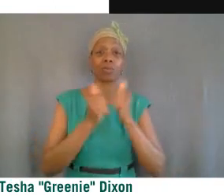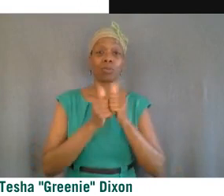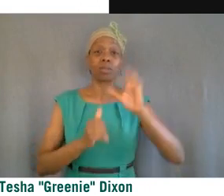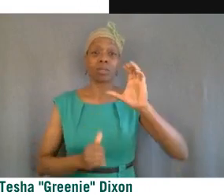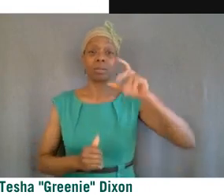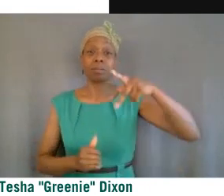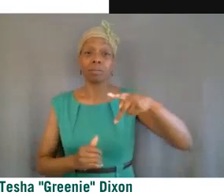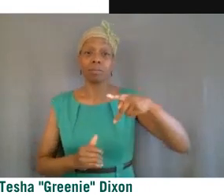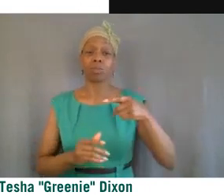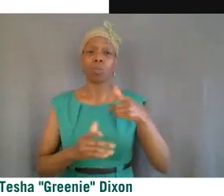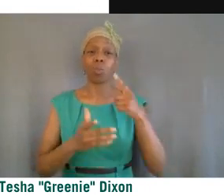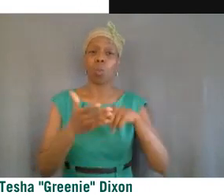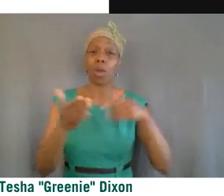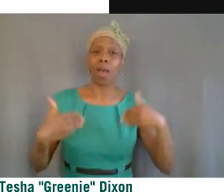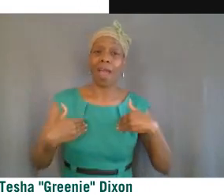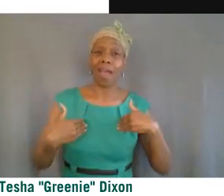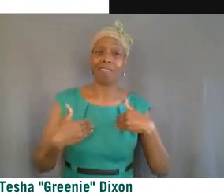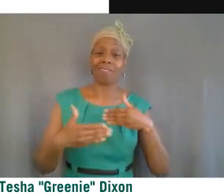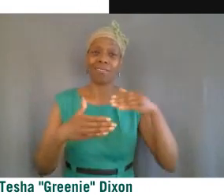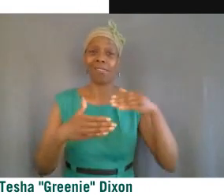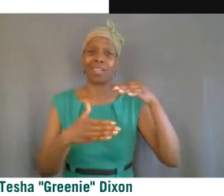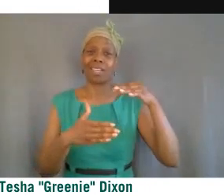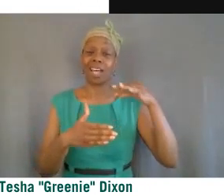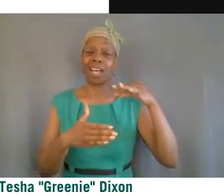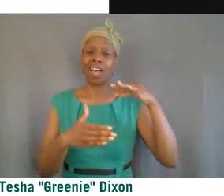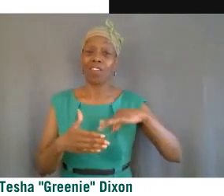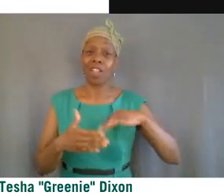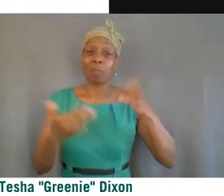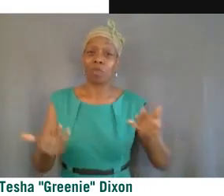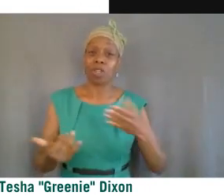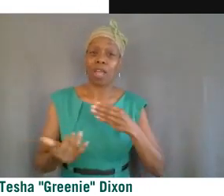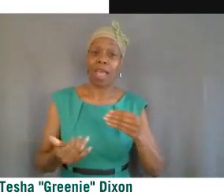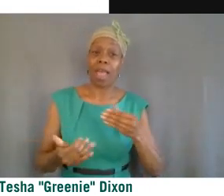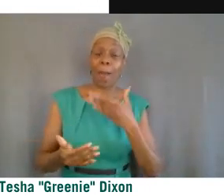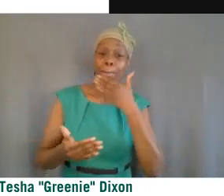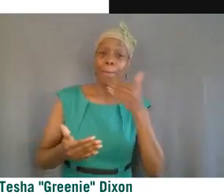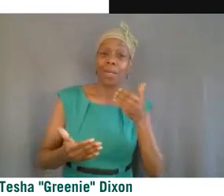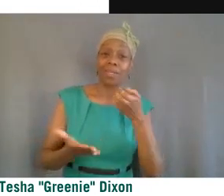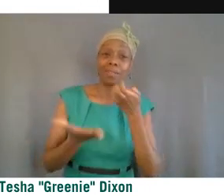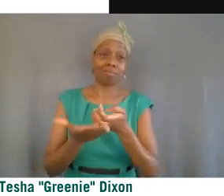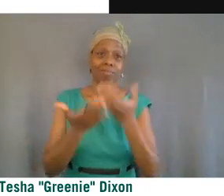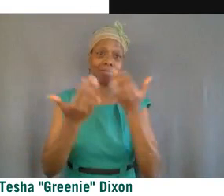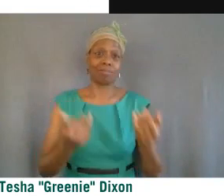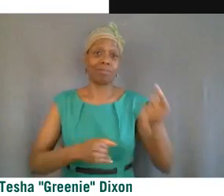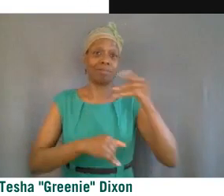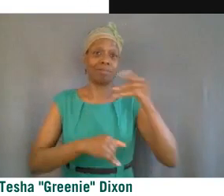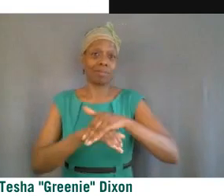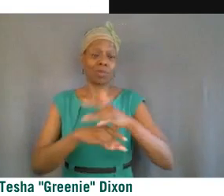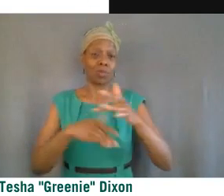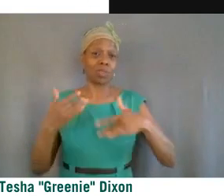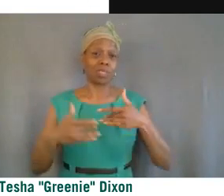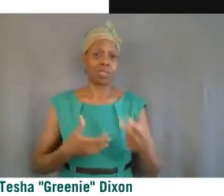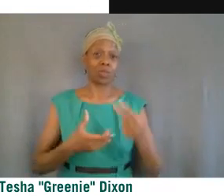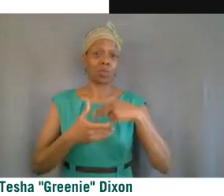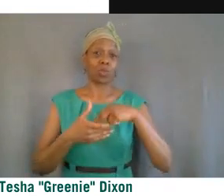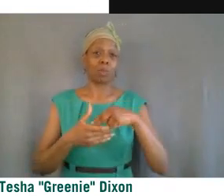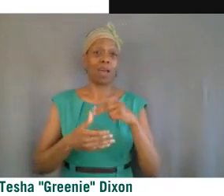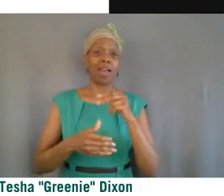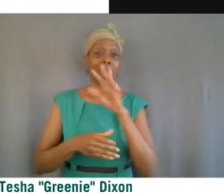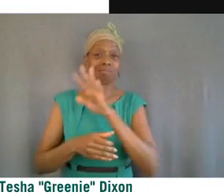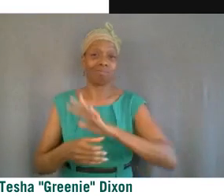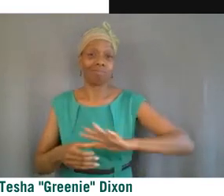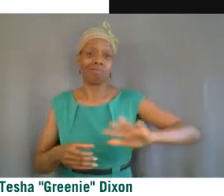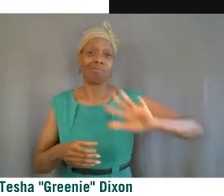available currently and what is the best evidence. And we are really excited to be joined by Nationwide Children's Hospital team today, as I